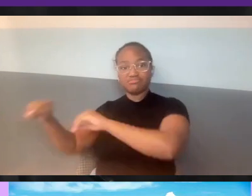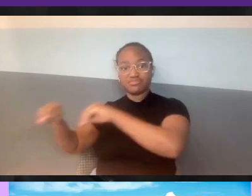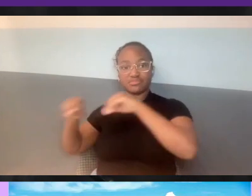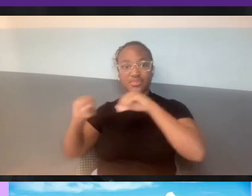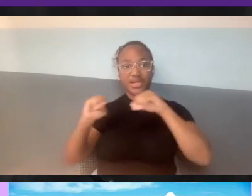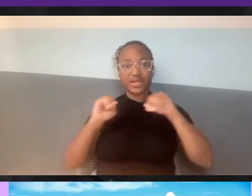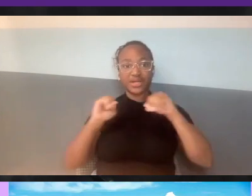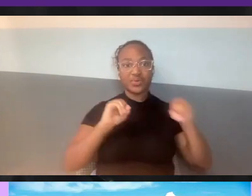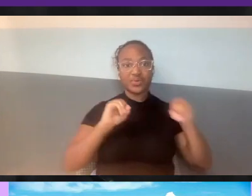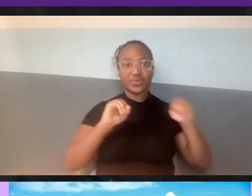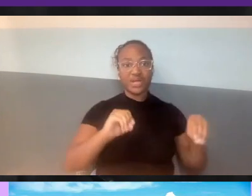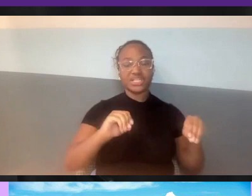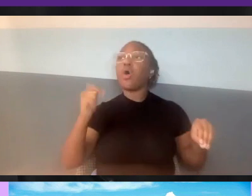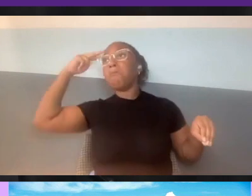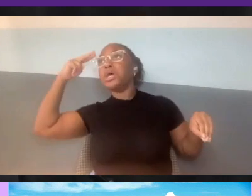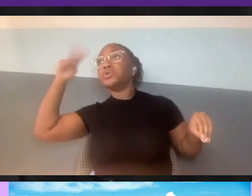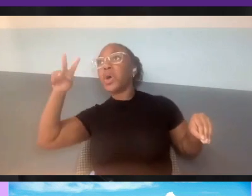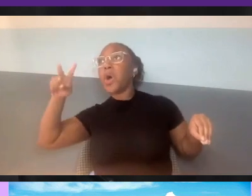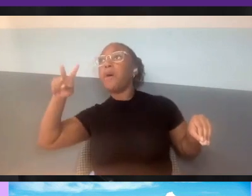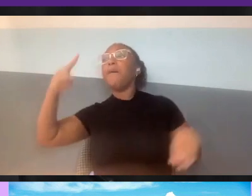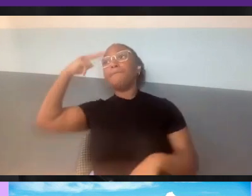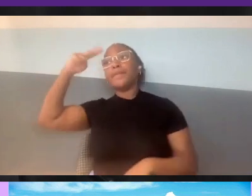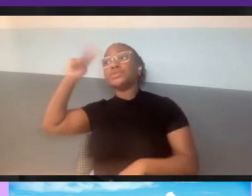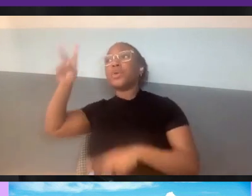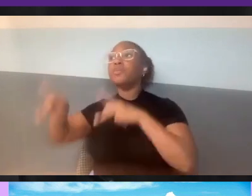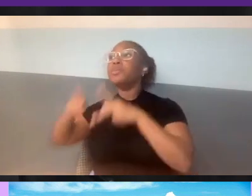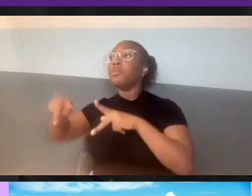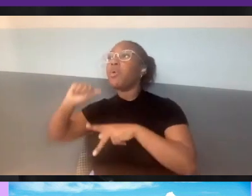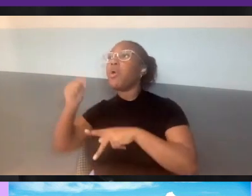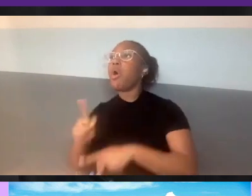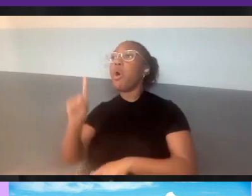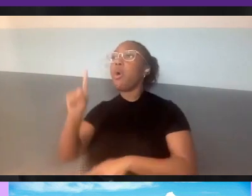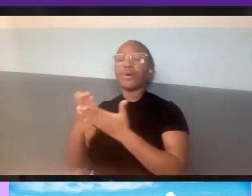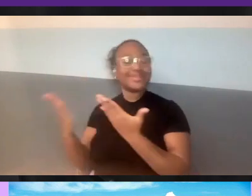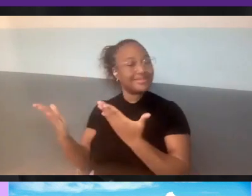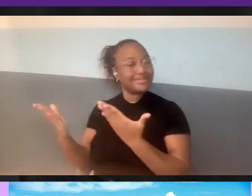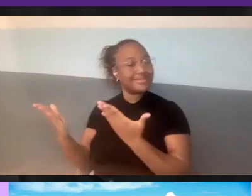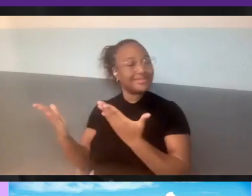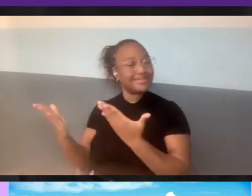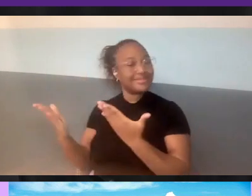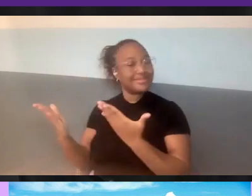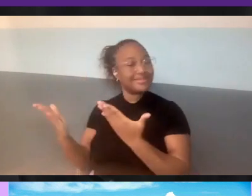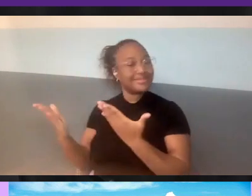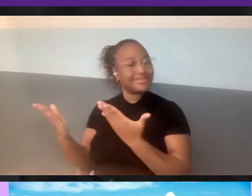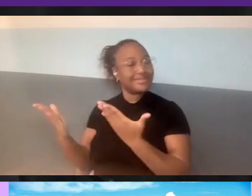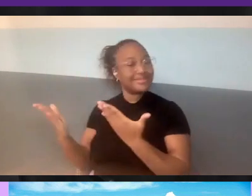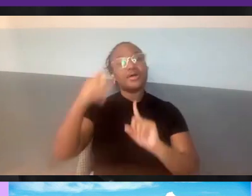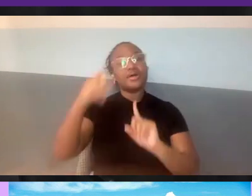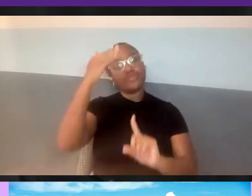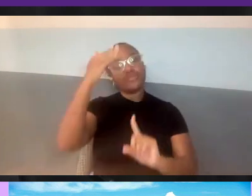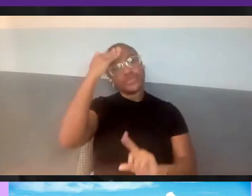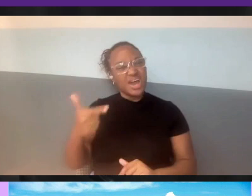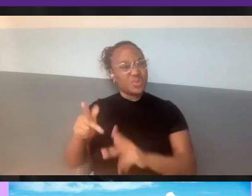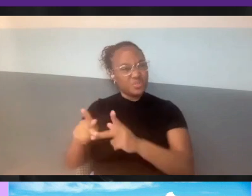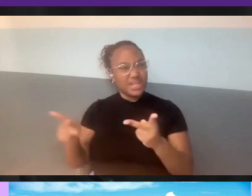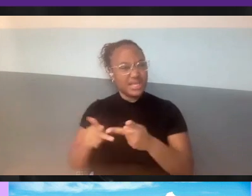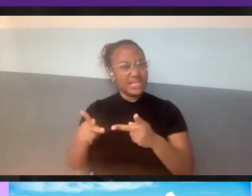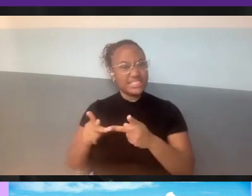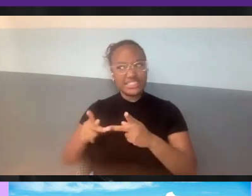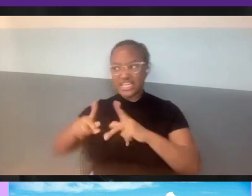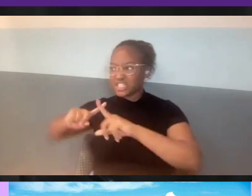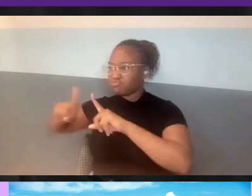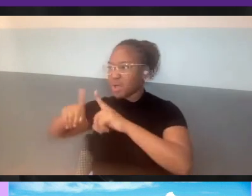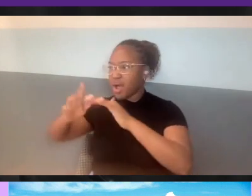thing, right? And we forget that these other places are so diverse, and that's